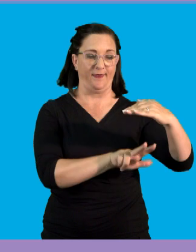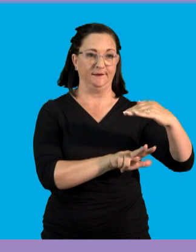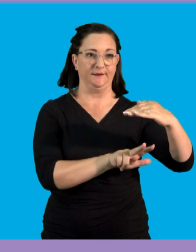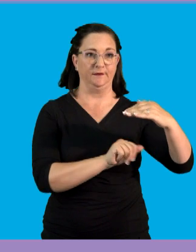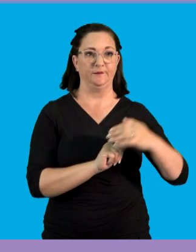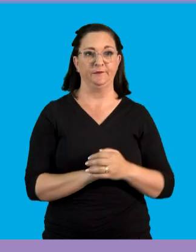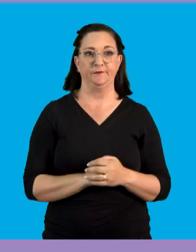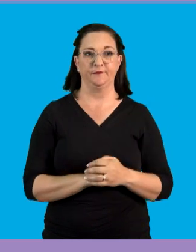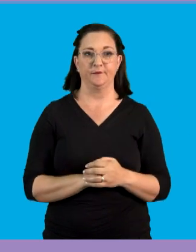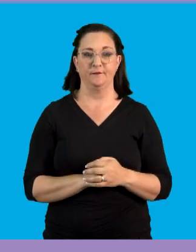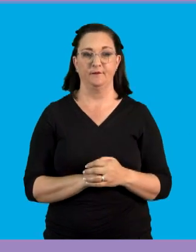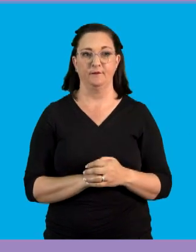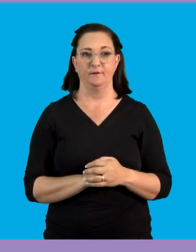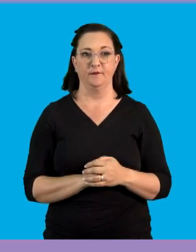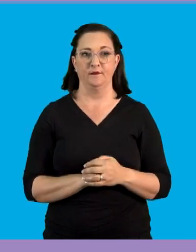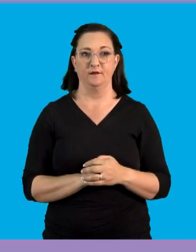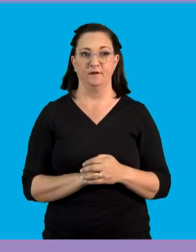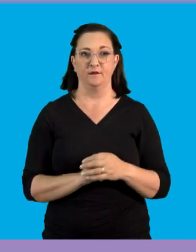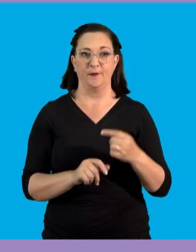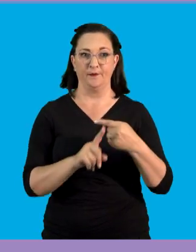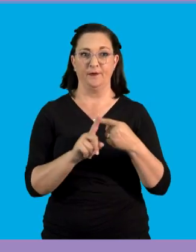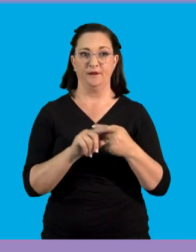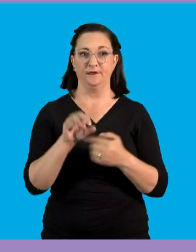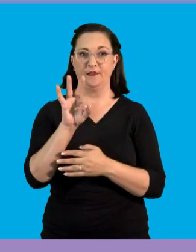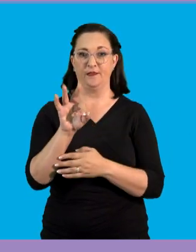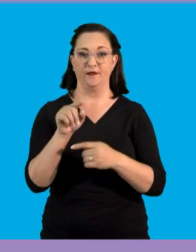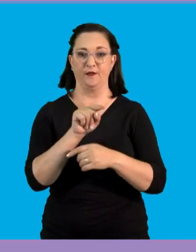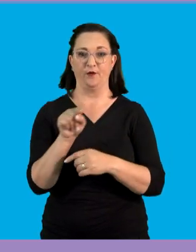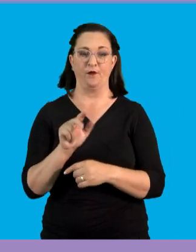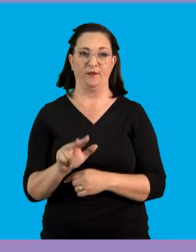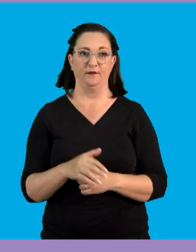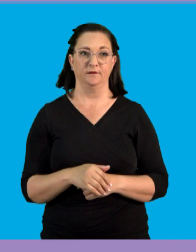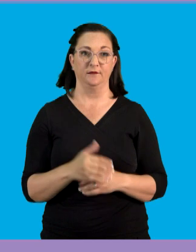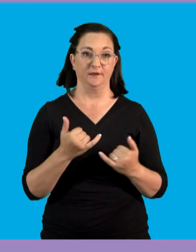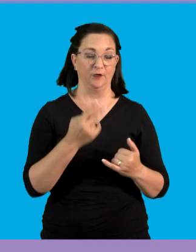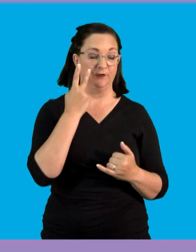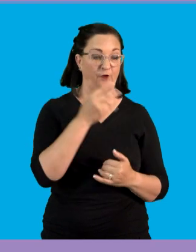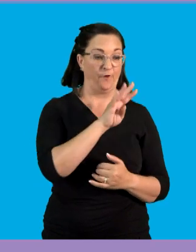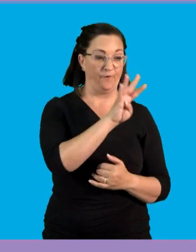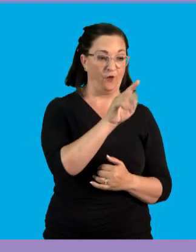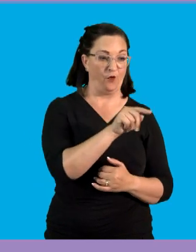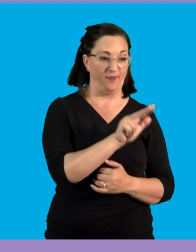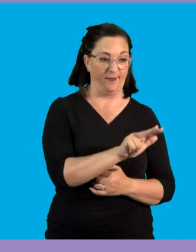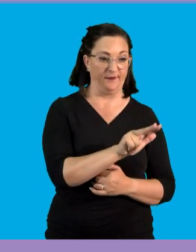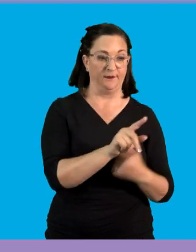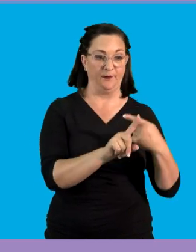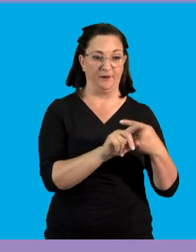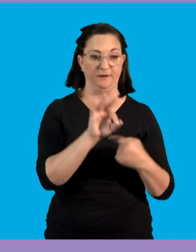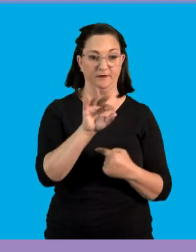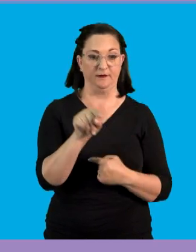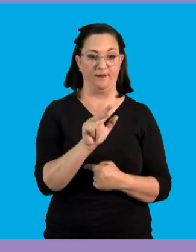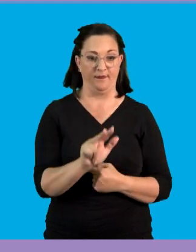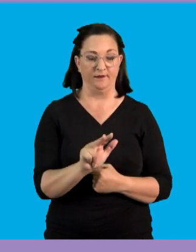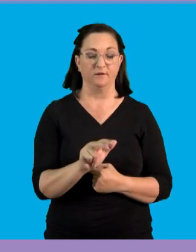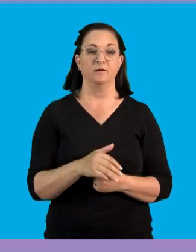8. So now my expression reads 4/8 plus 3/8. And that